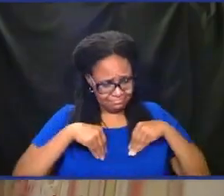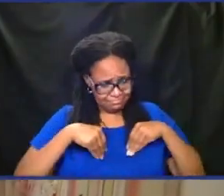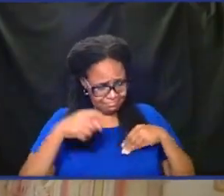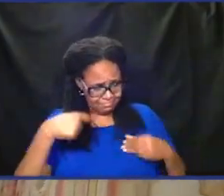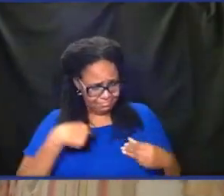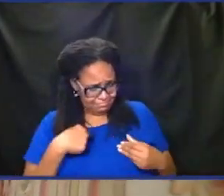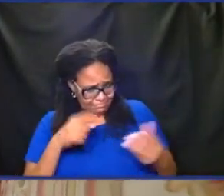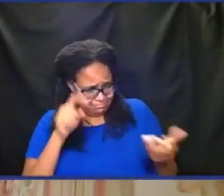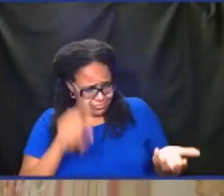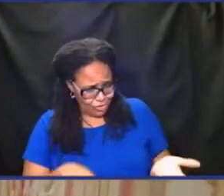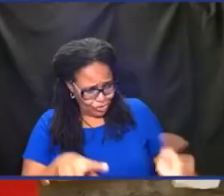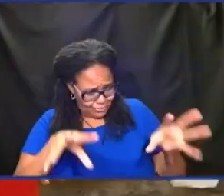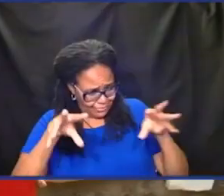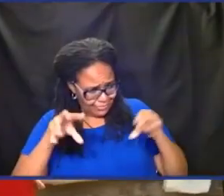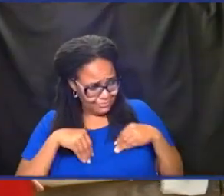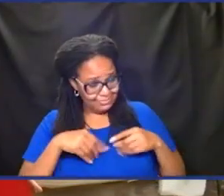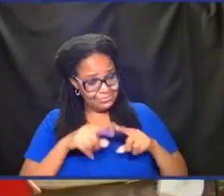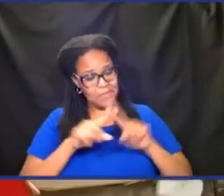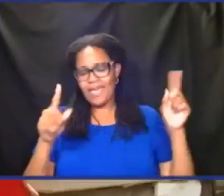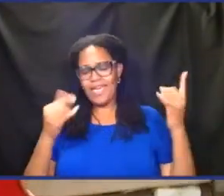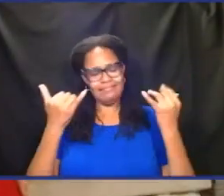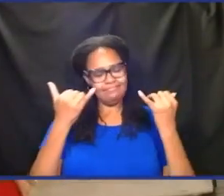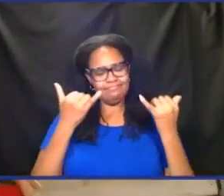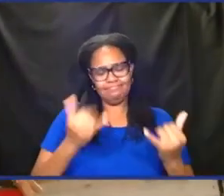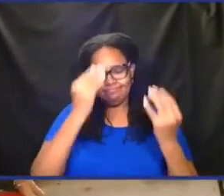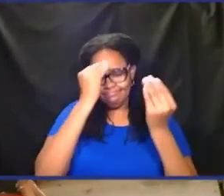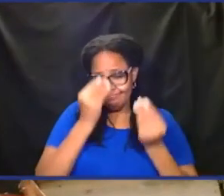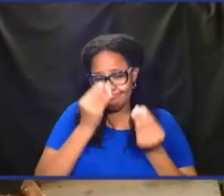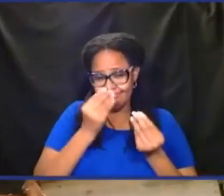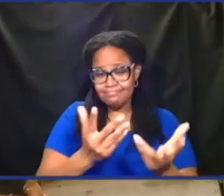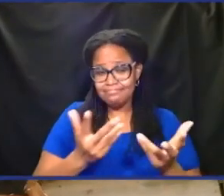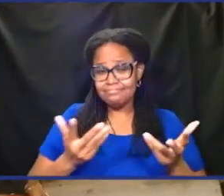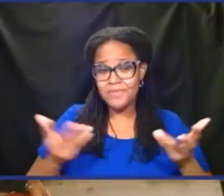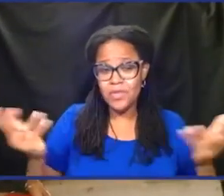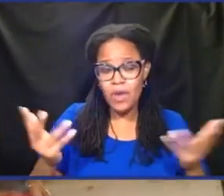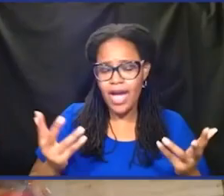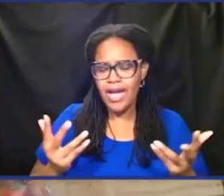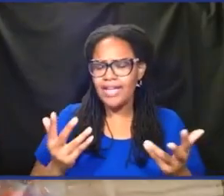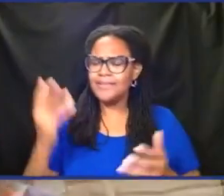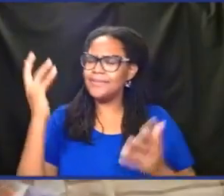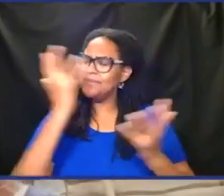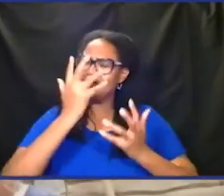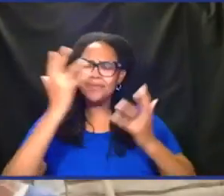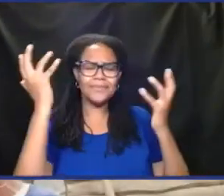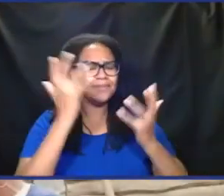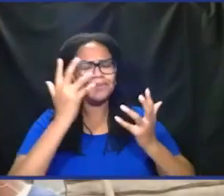I'll tell you now. I'll tell you now. Ooh, ooh,